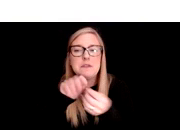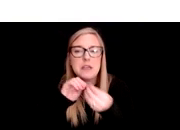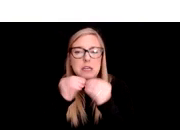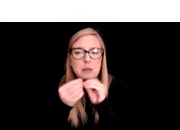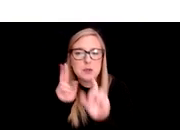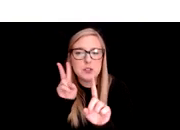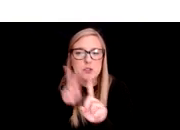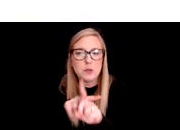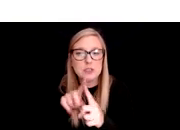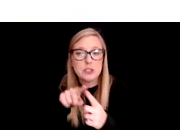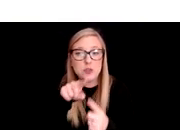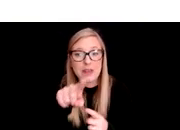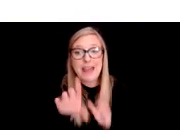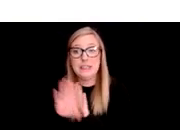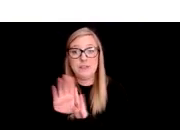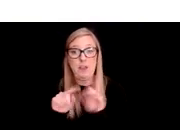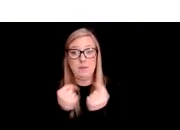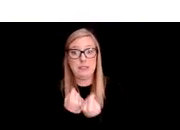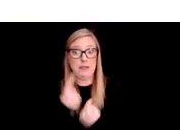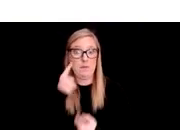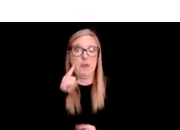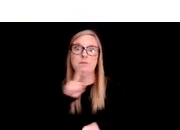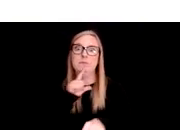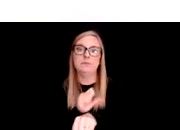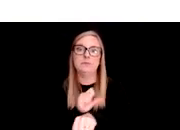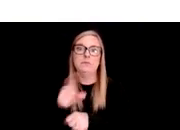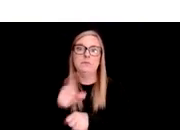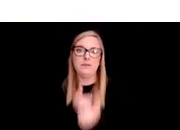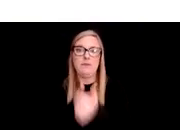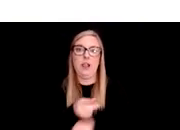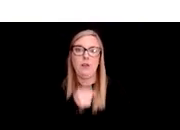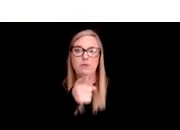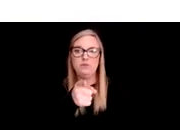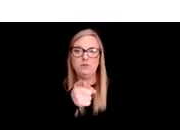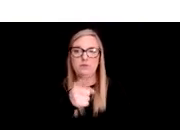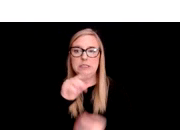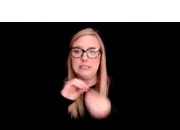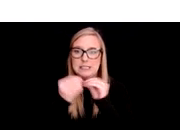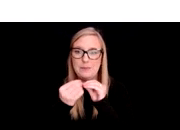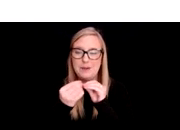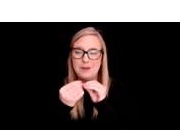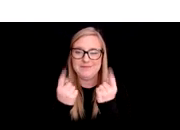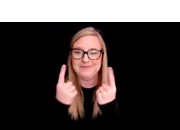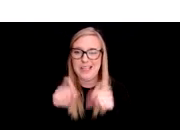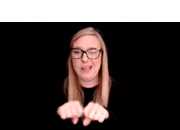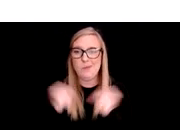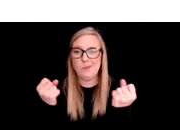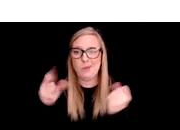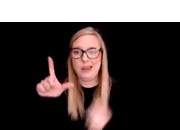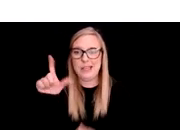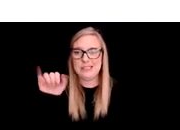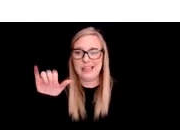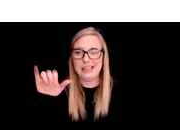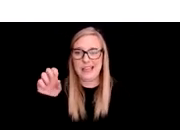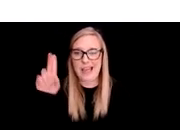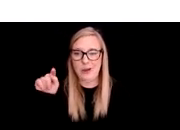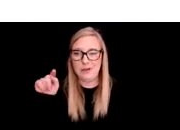actually took that to heart in a way that breaks the layout when we try to manipulate it